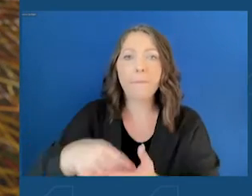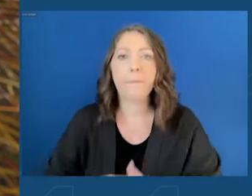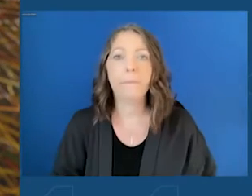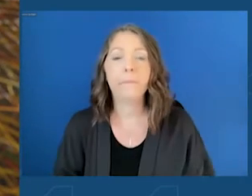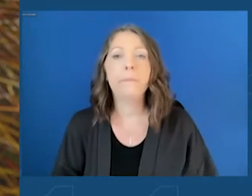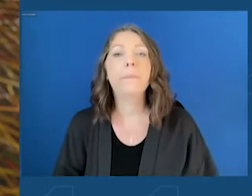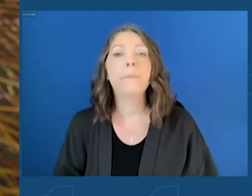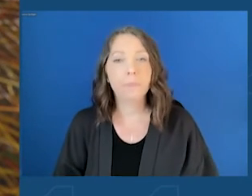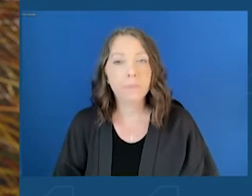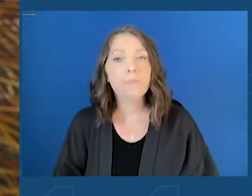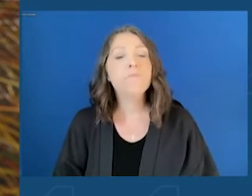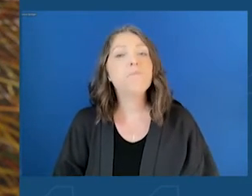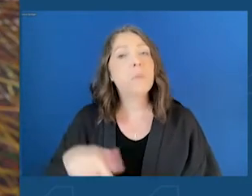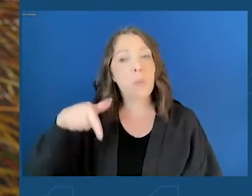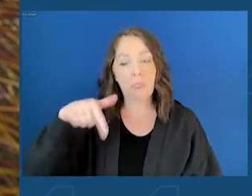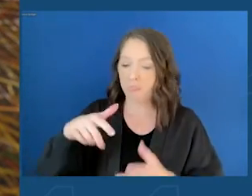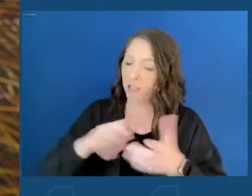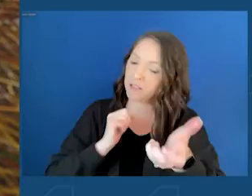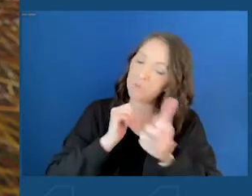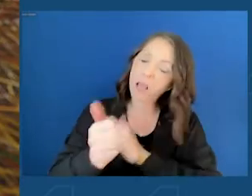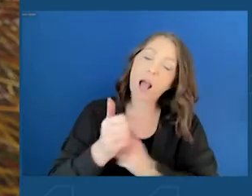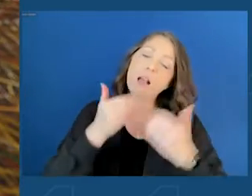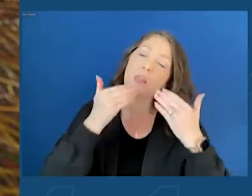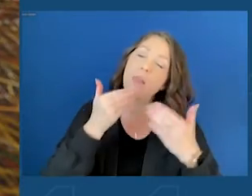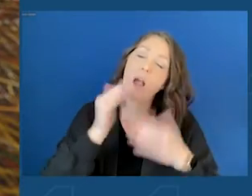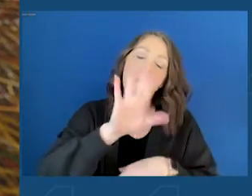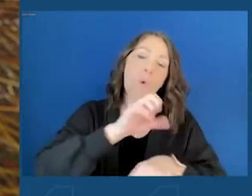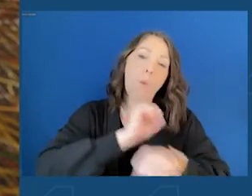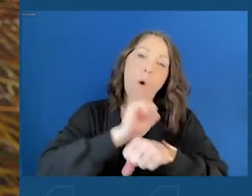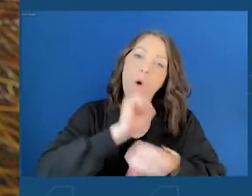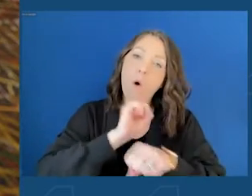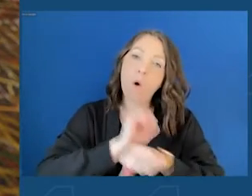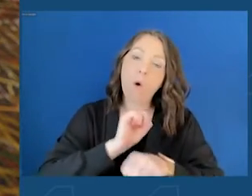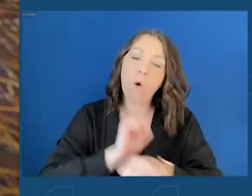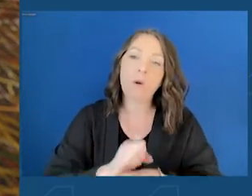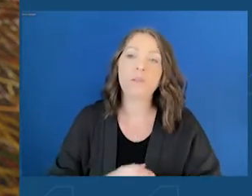for getting this across the finish line.